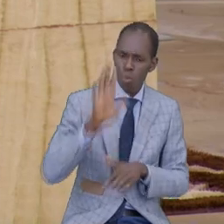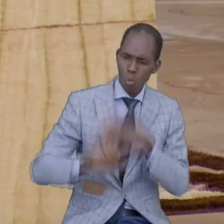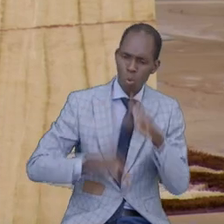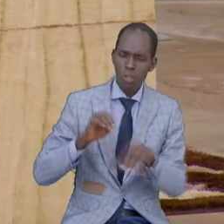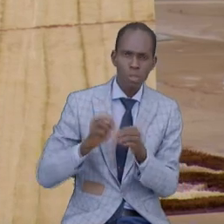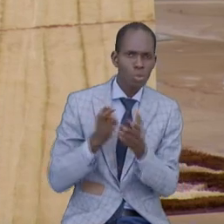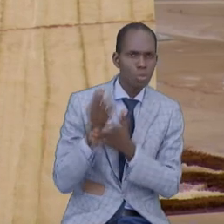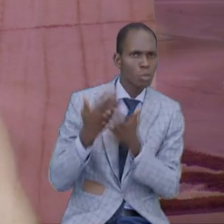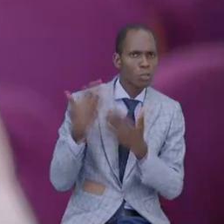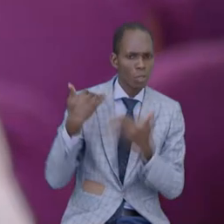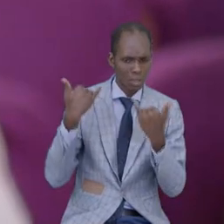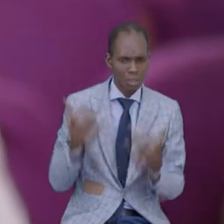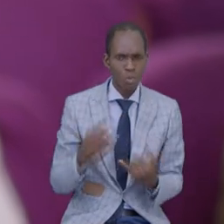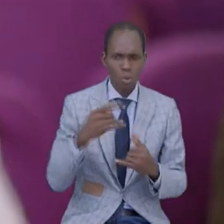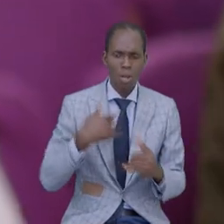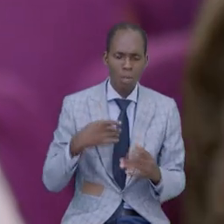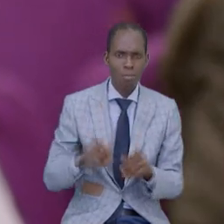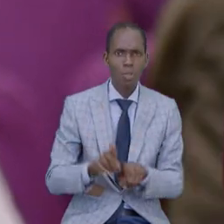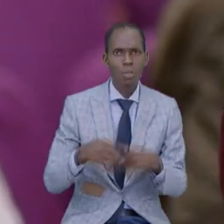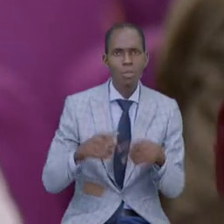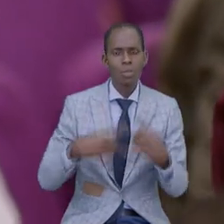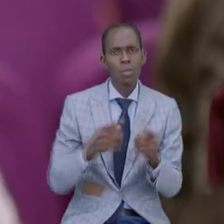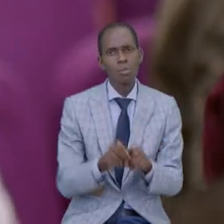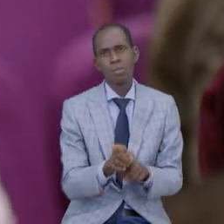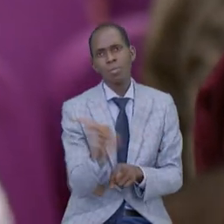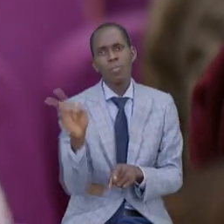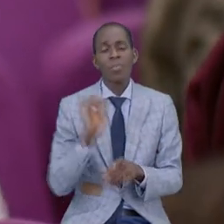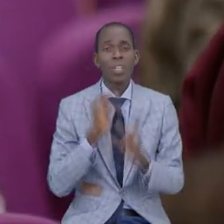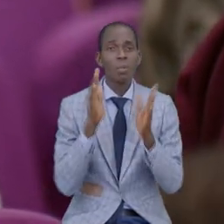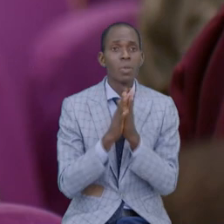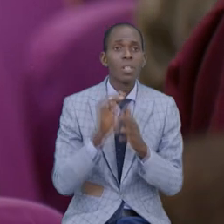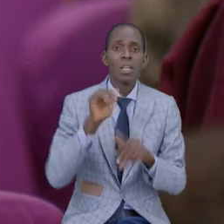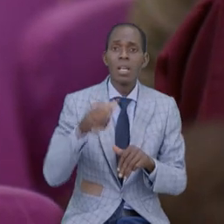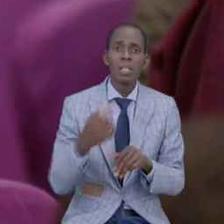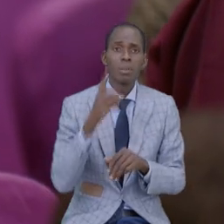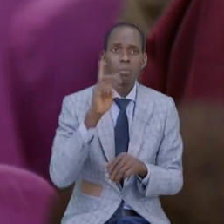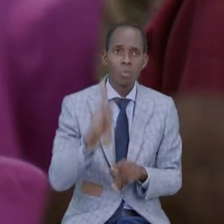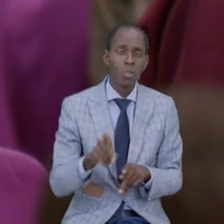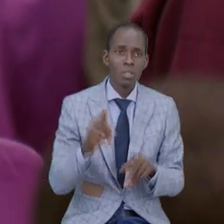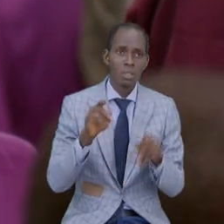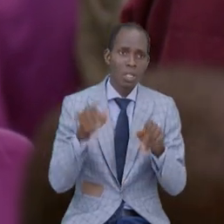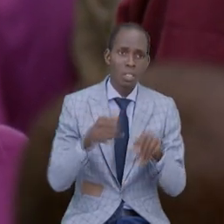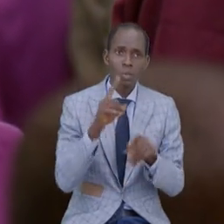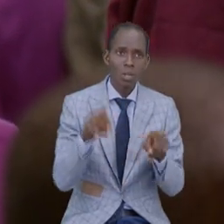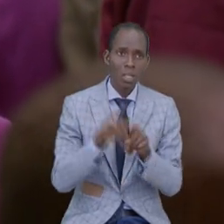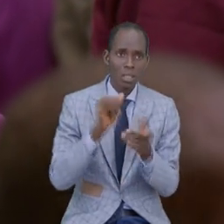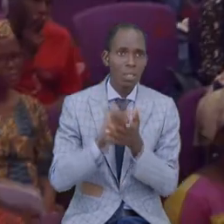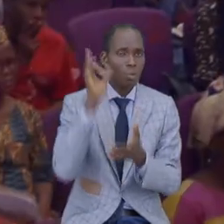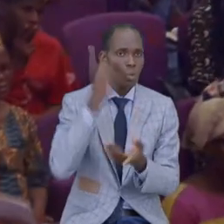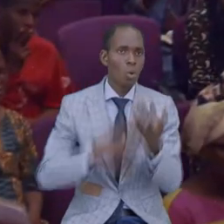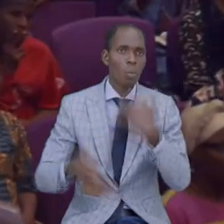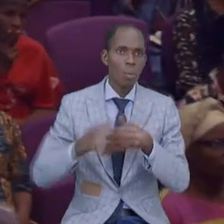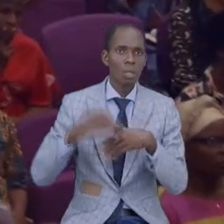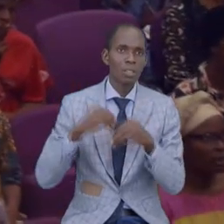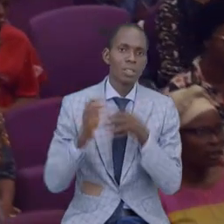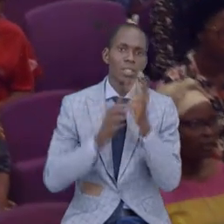But now you've gone astray. I pray every such person will come back in Jesus'